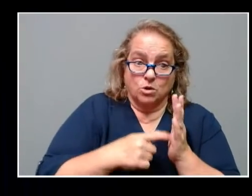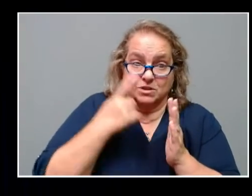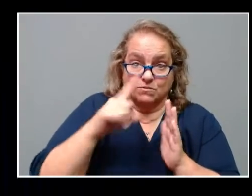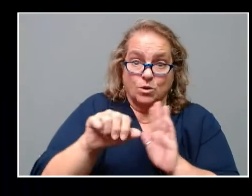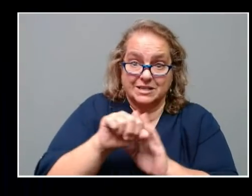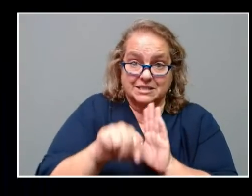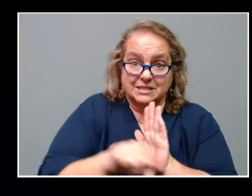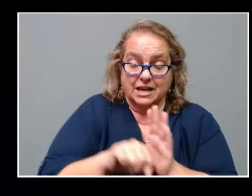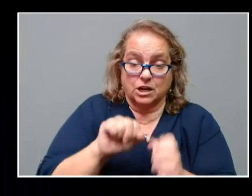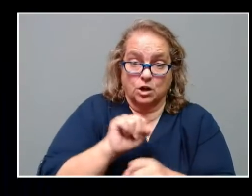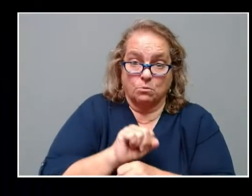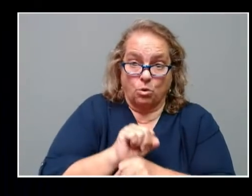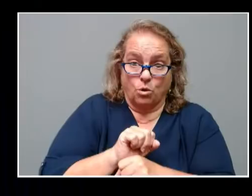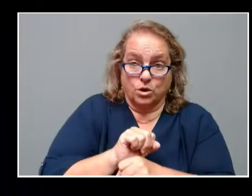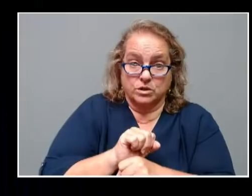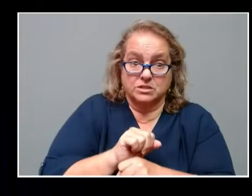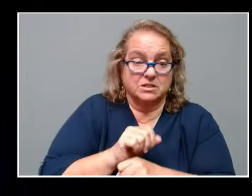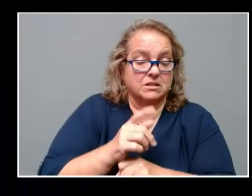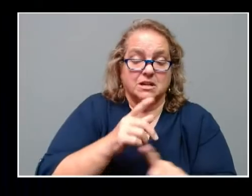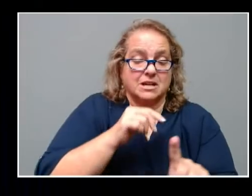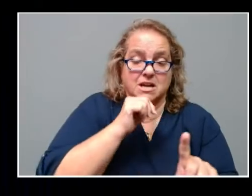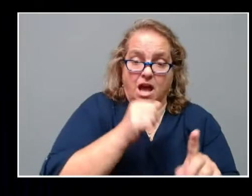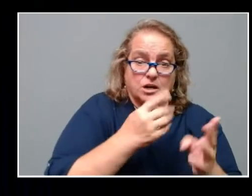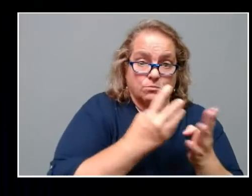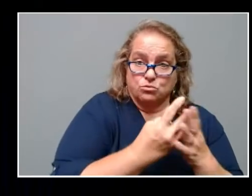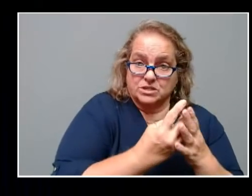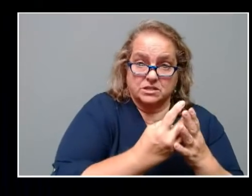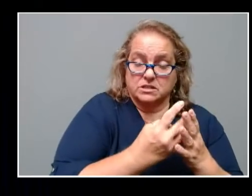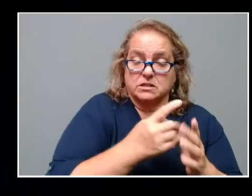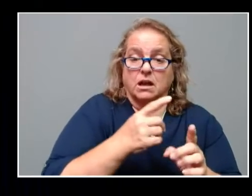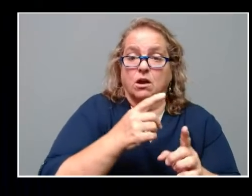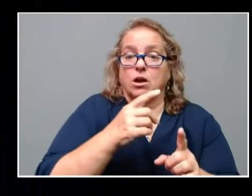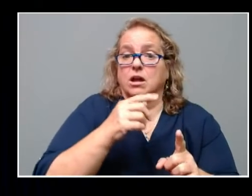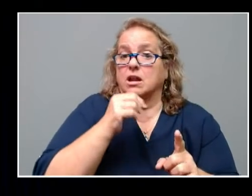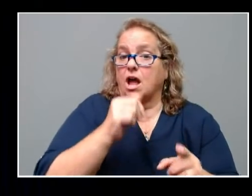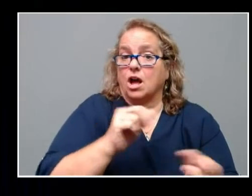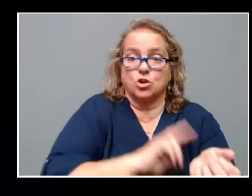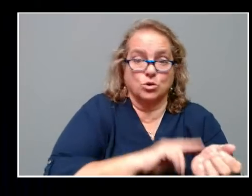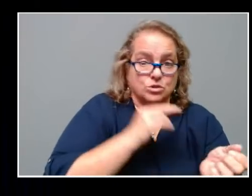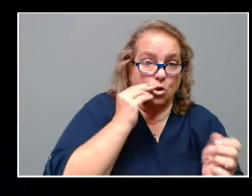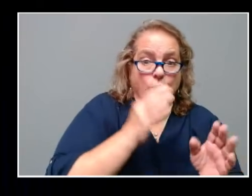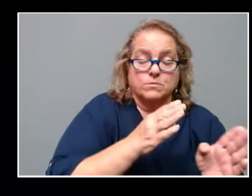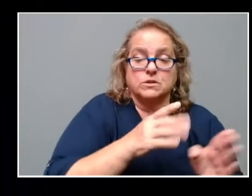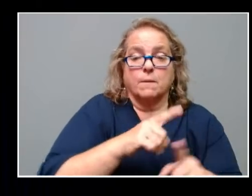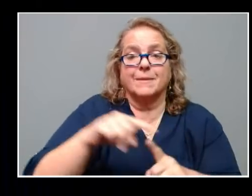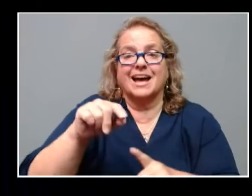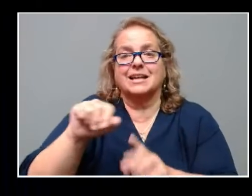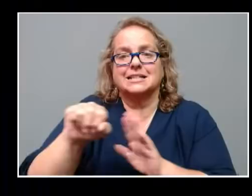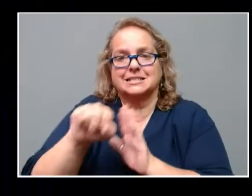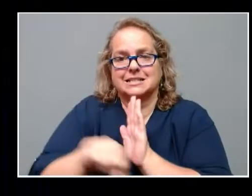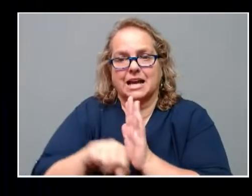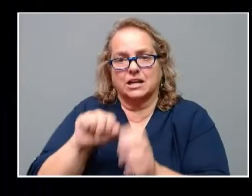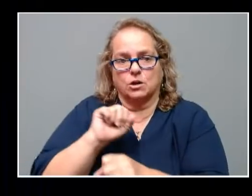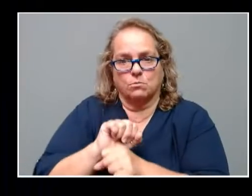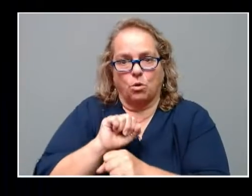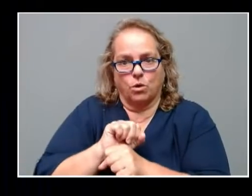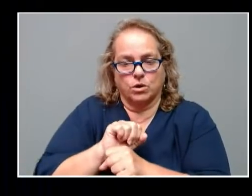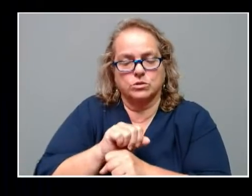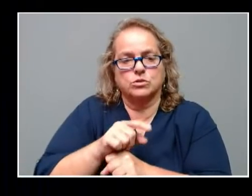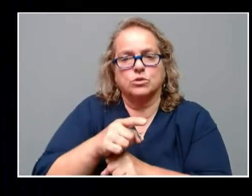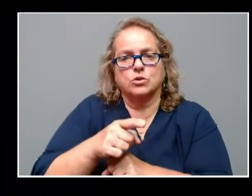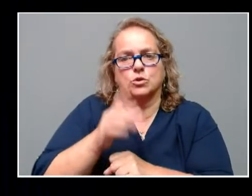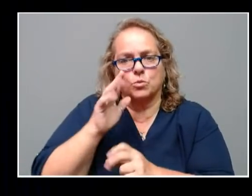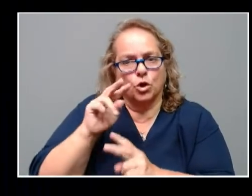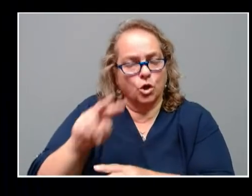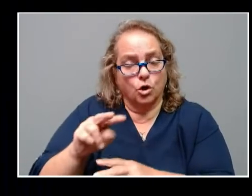of prisons and the congregate care settings where the unvaccinated are tested pretty regularly. Would the